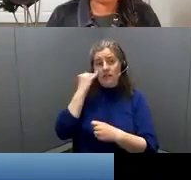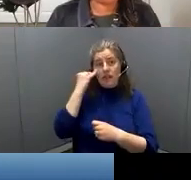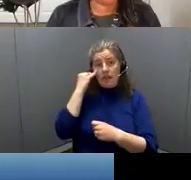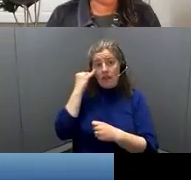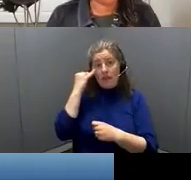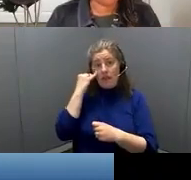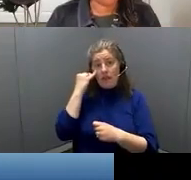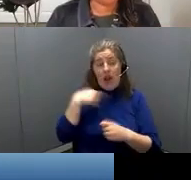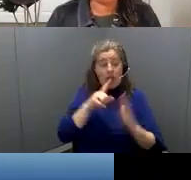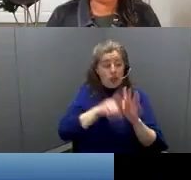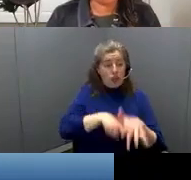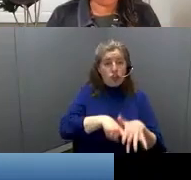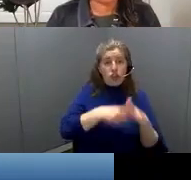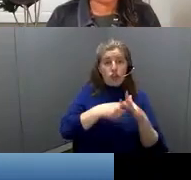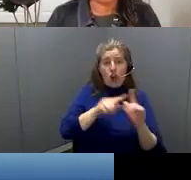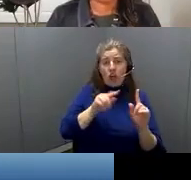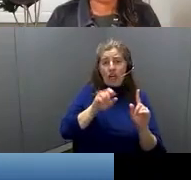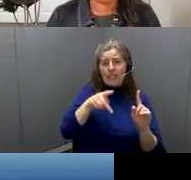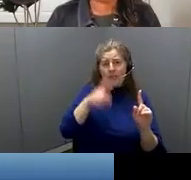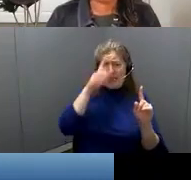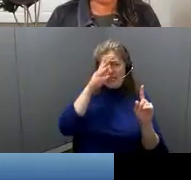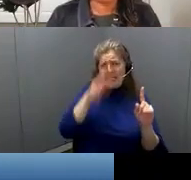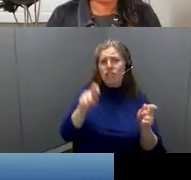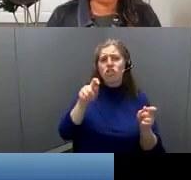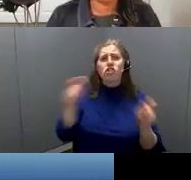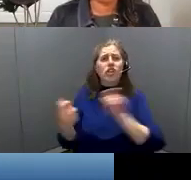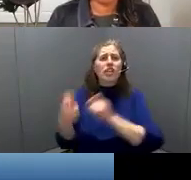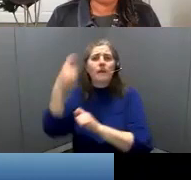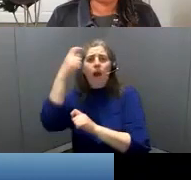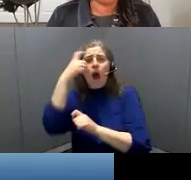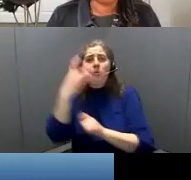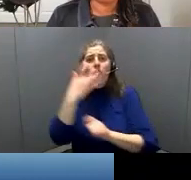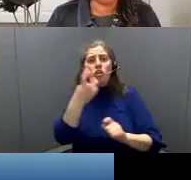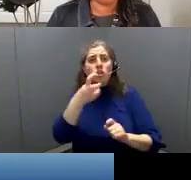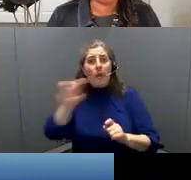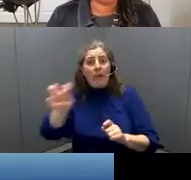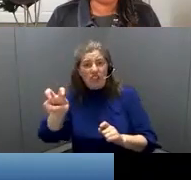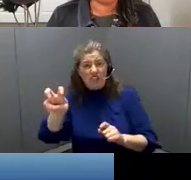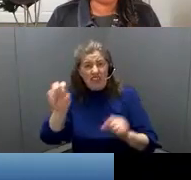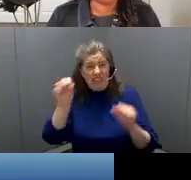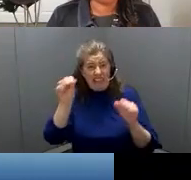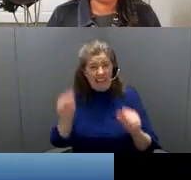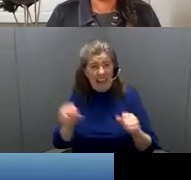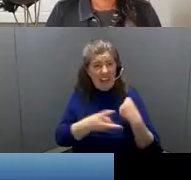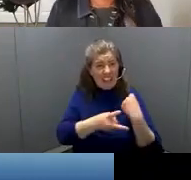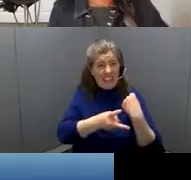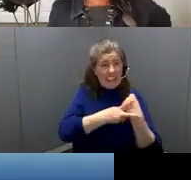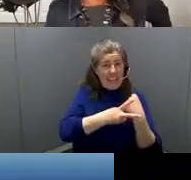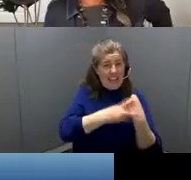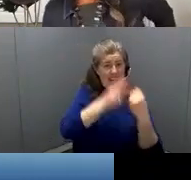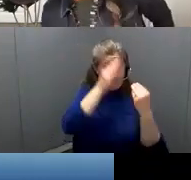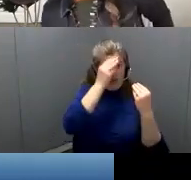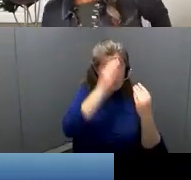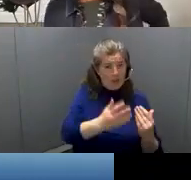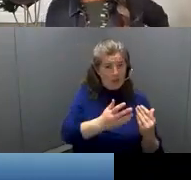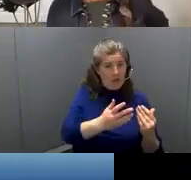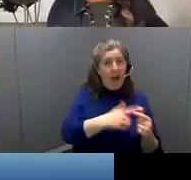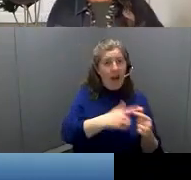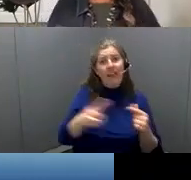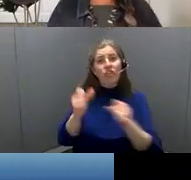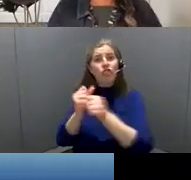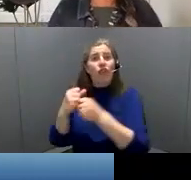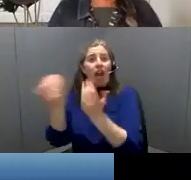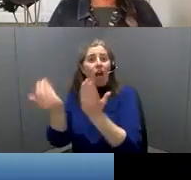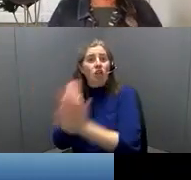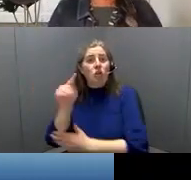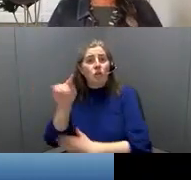they start a template and then change their mind, can they save their information and create a new